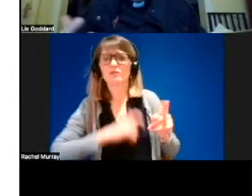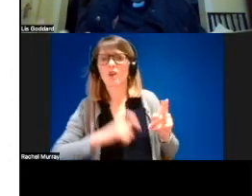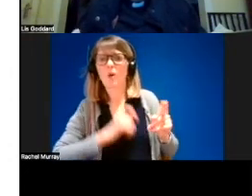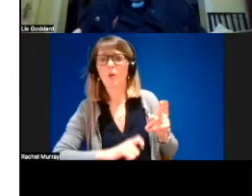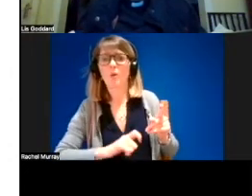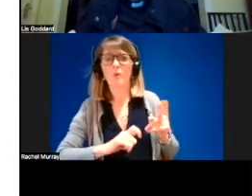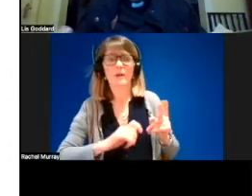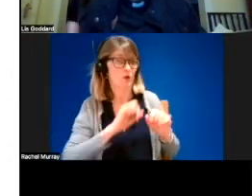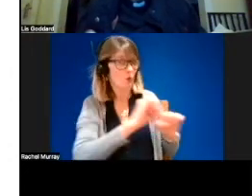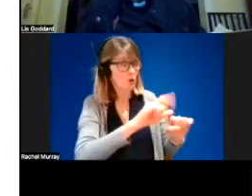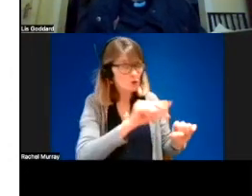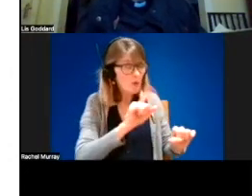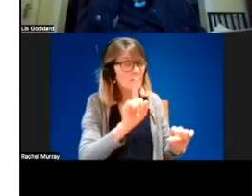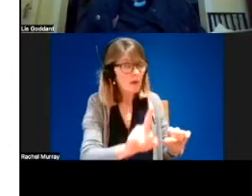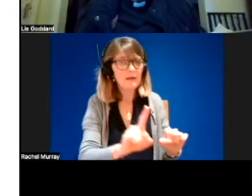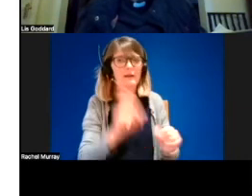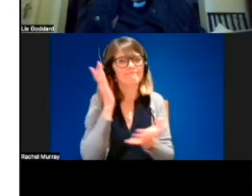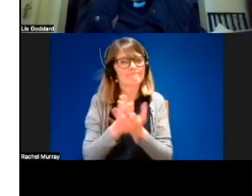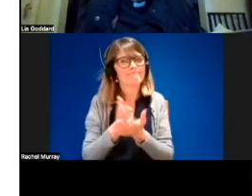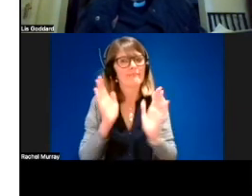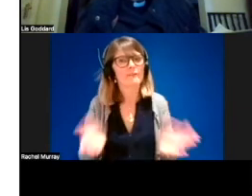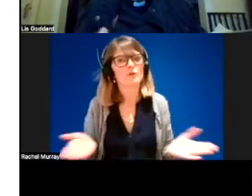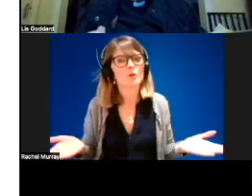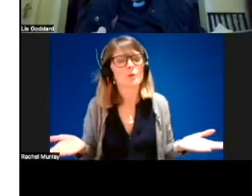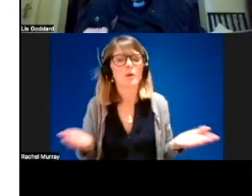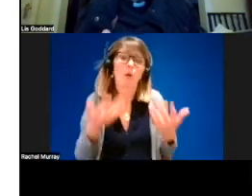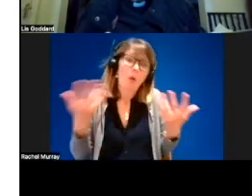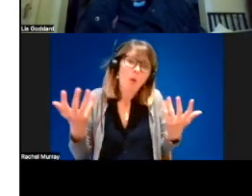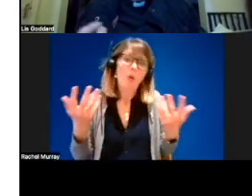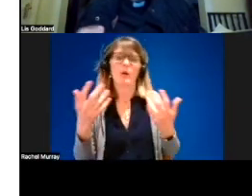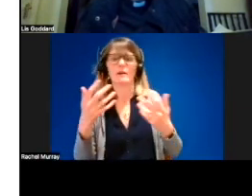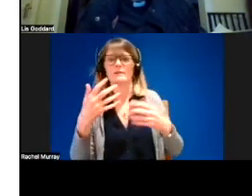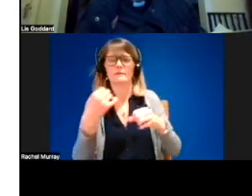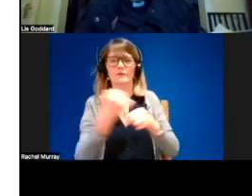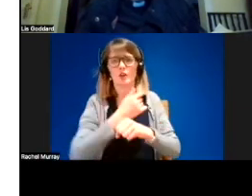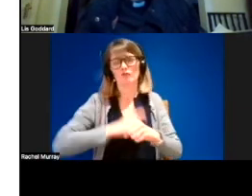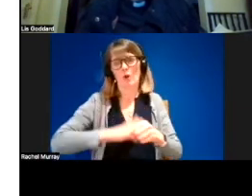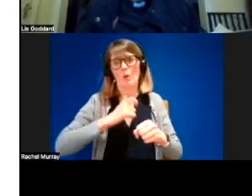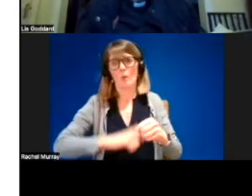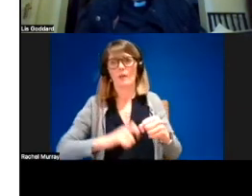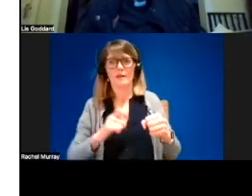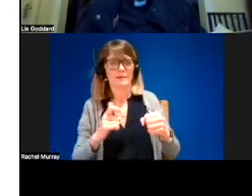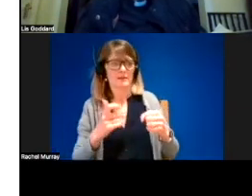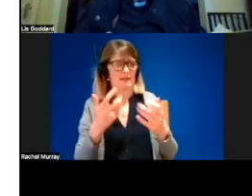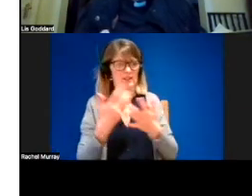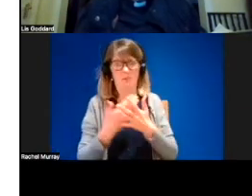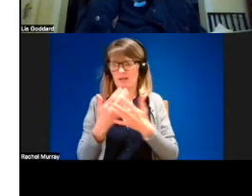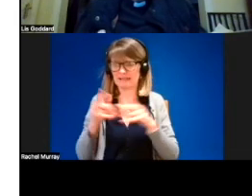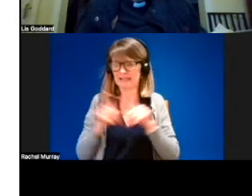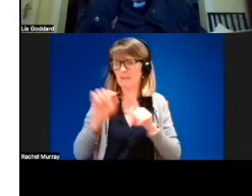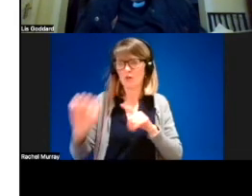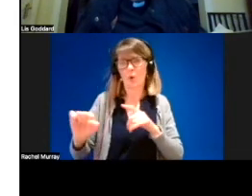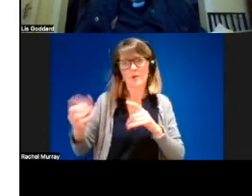choice, but necessity. Or you may have done roles as demanding as your stipendiary brethren, but there is still